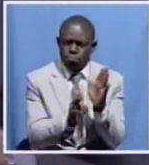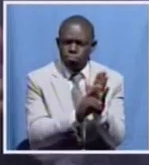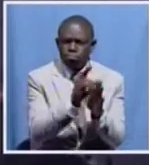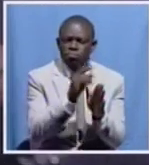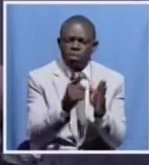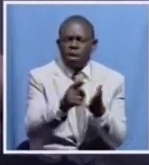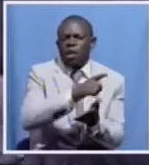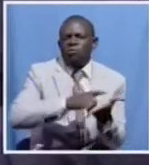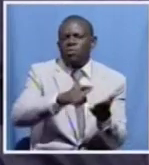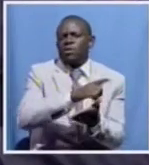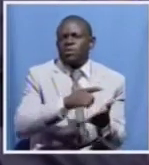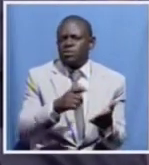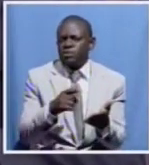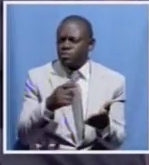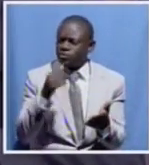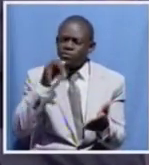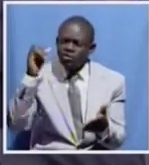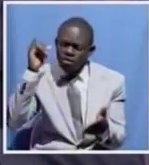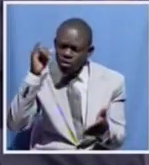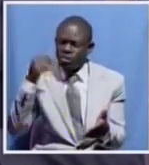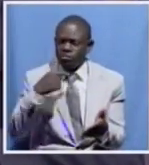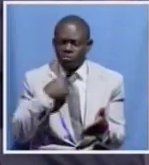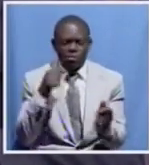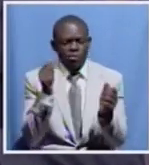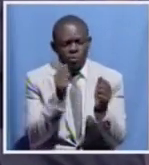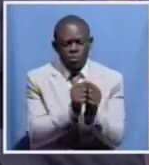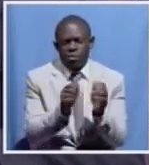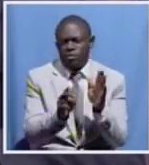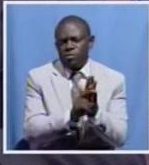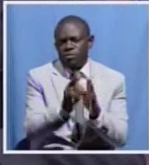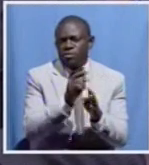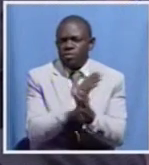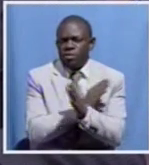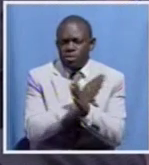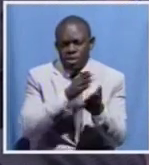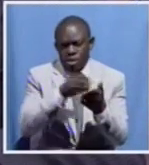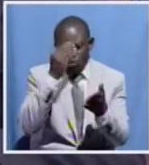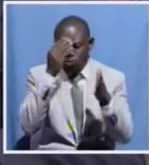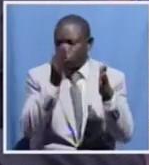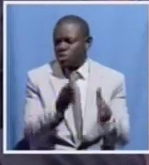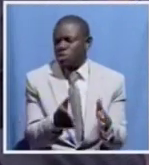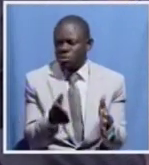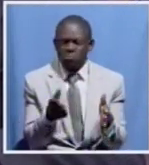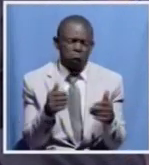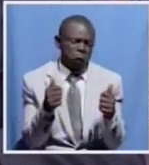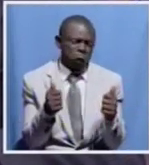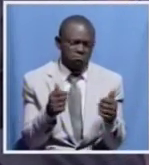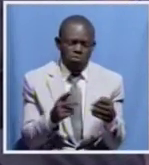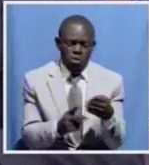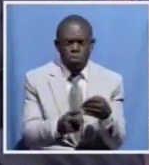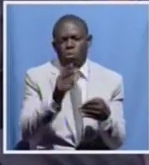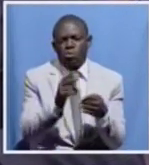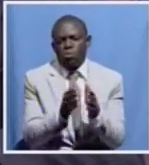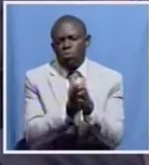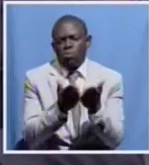about. So I had a great time yesterday with the university students where we did this launch, and the speech was